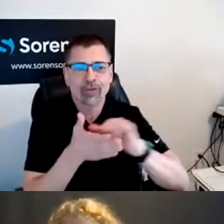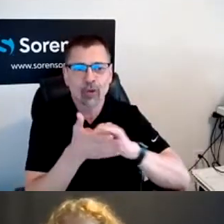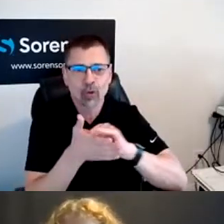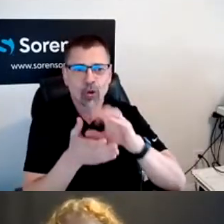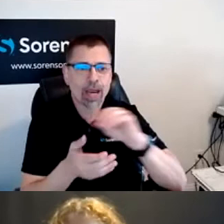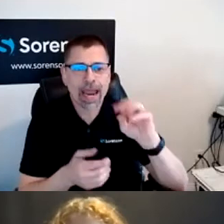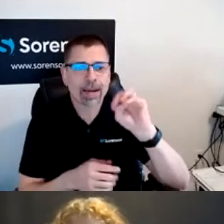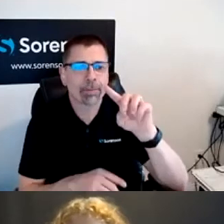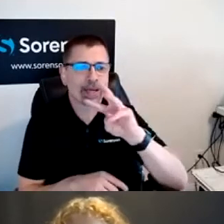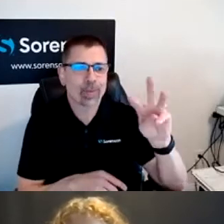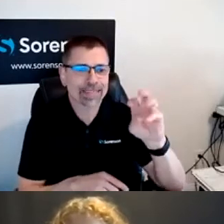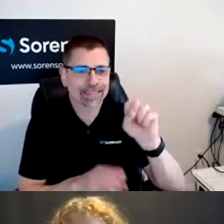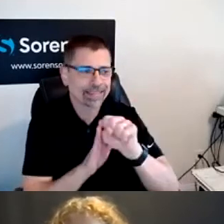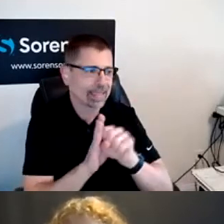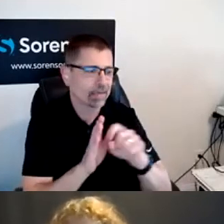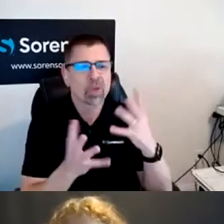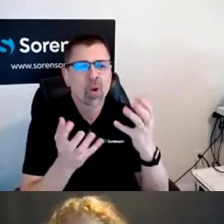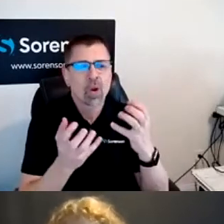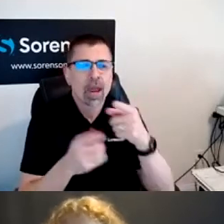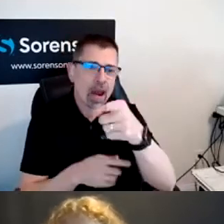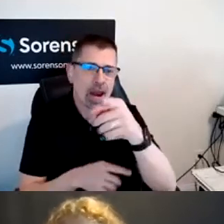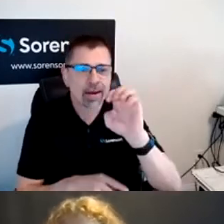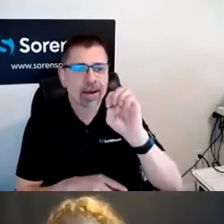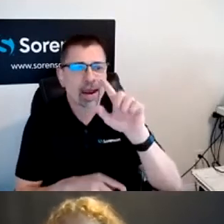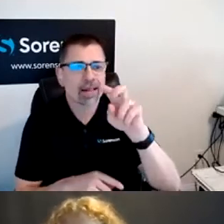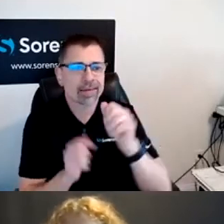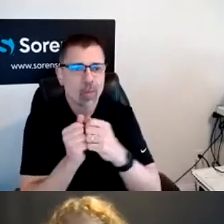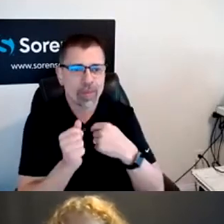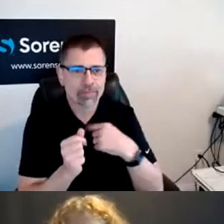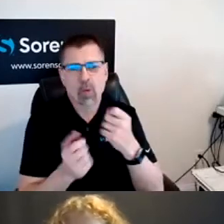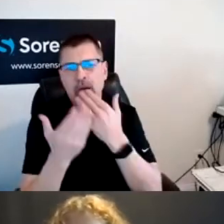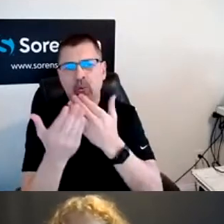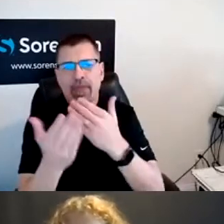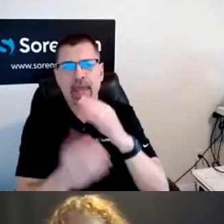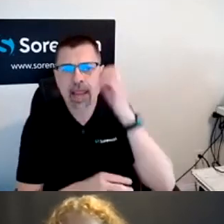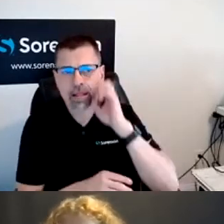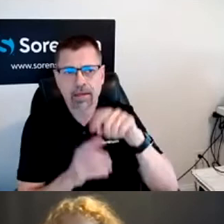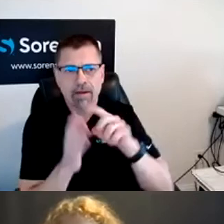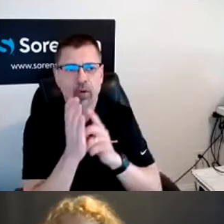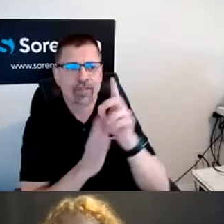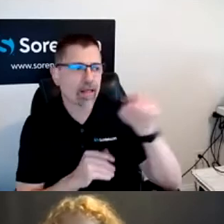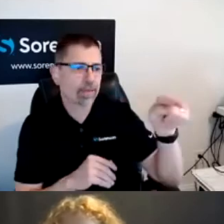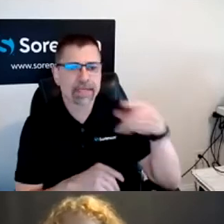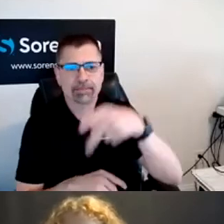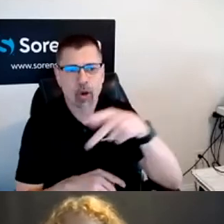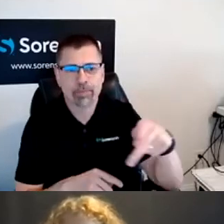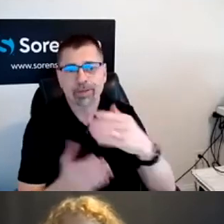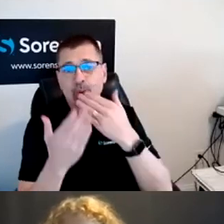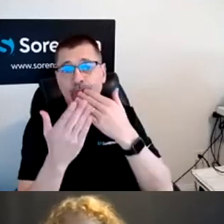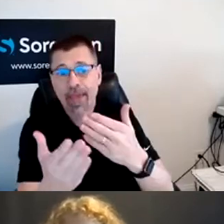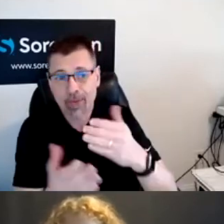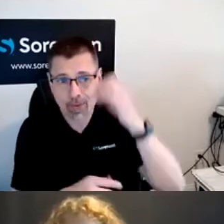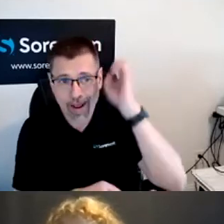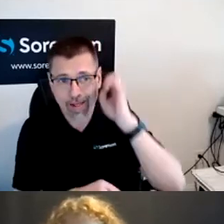Okay, hi everyone. My name is Jim Tarango. I cover the Midwest. I'm from New York State. I do have Elena with me, so thank you so much